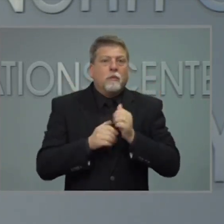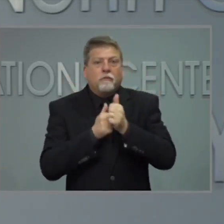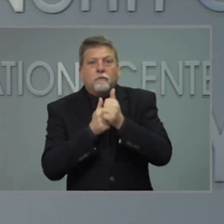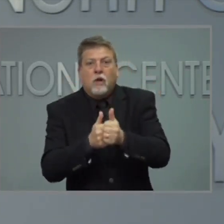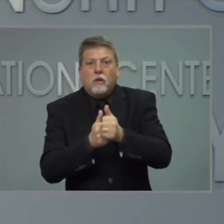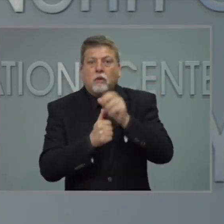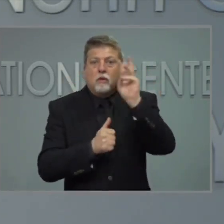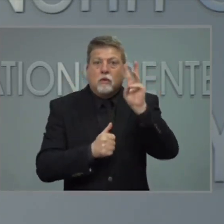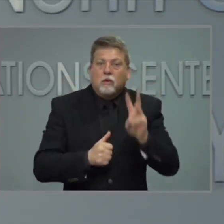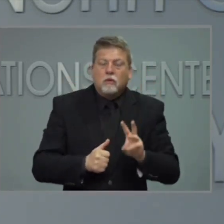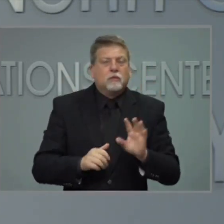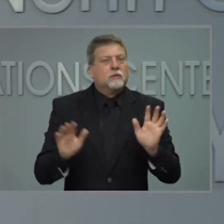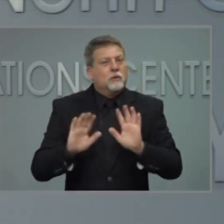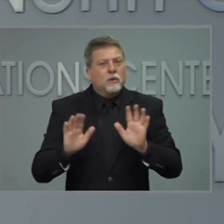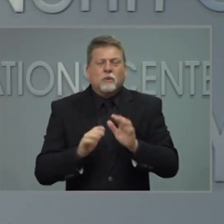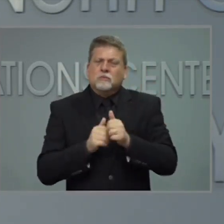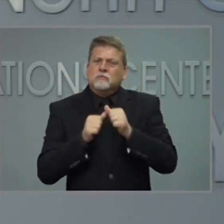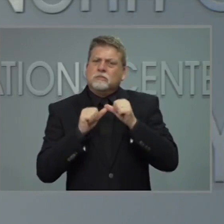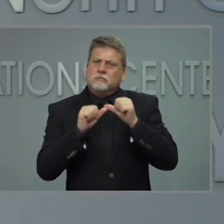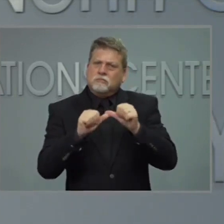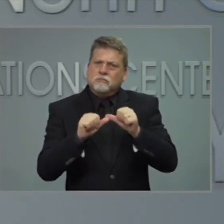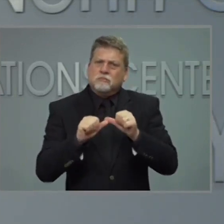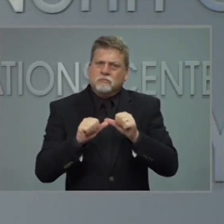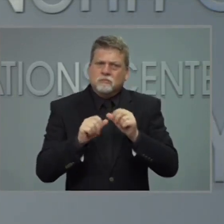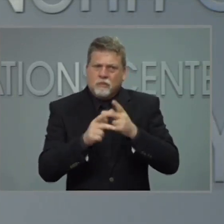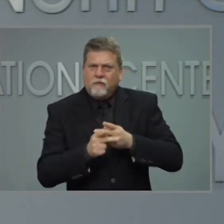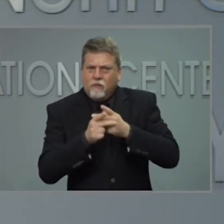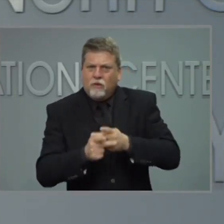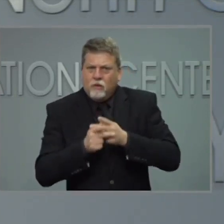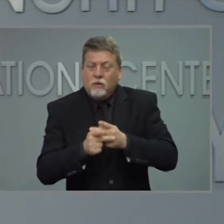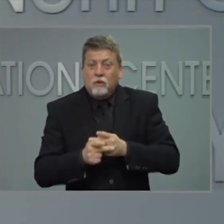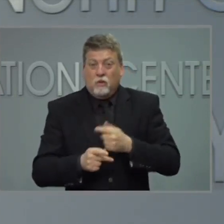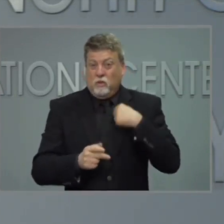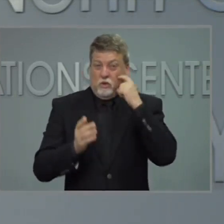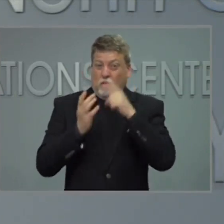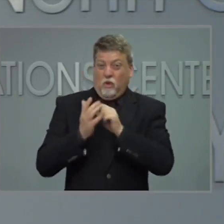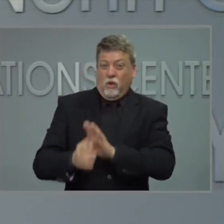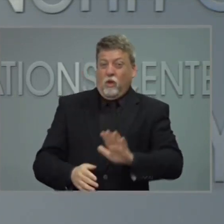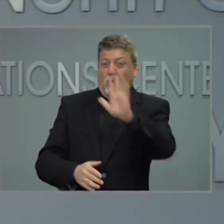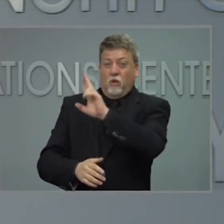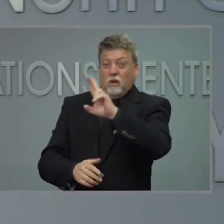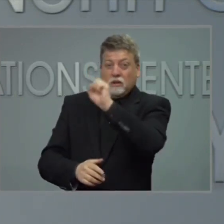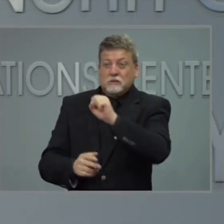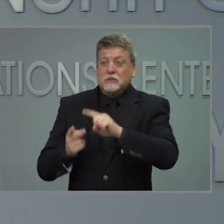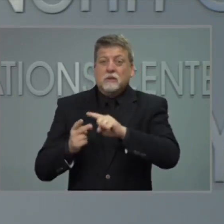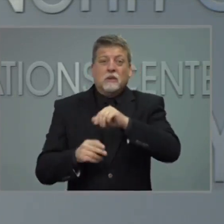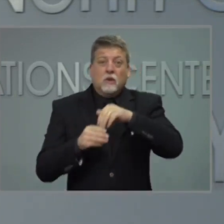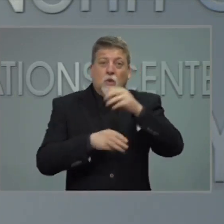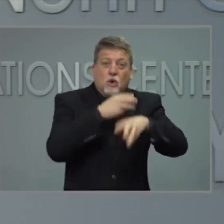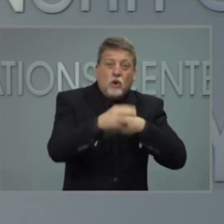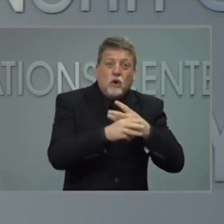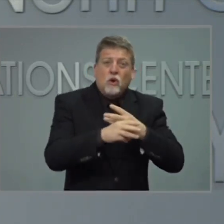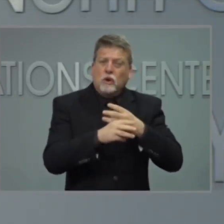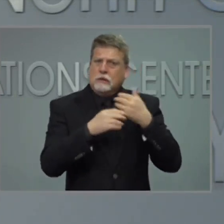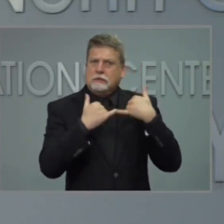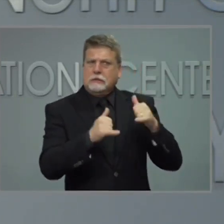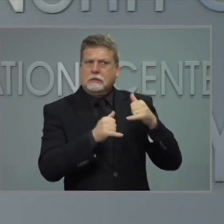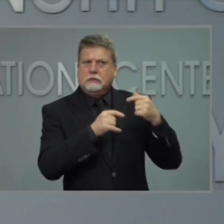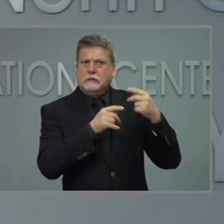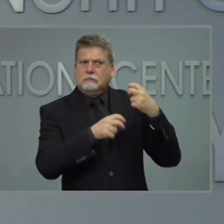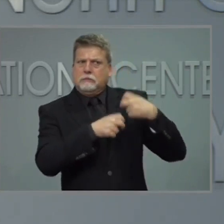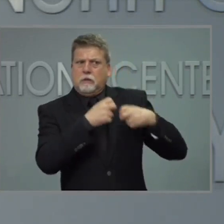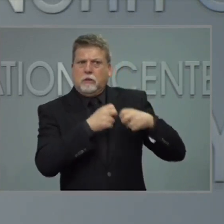rising numbers in other parts of the country and across the world. This virus is still out there, and new, more